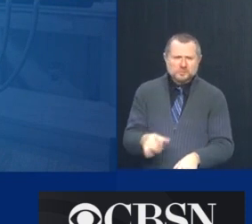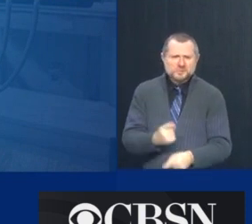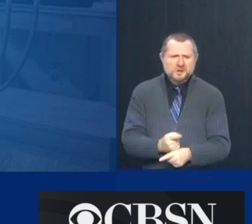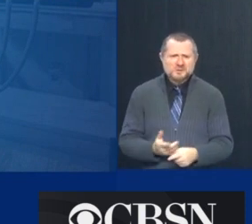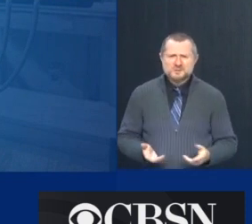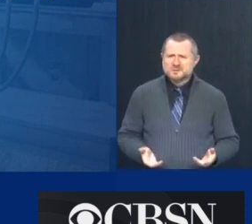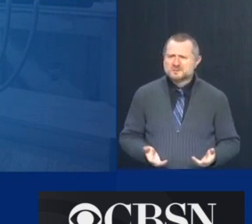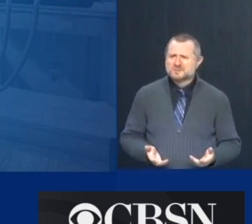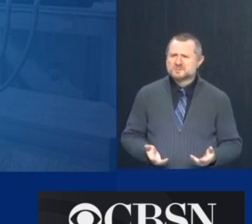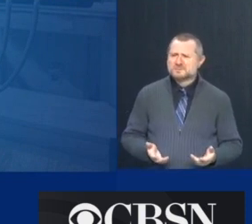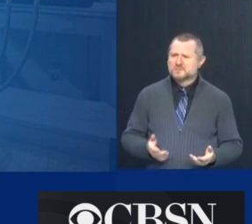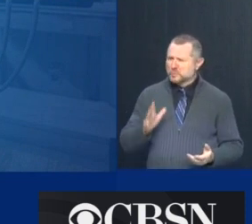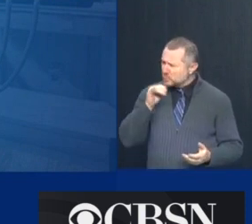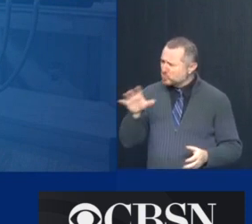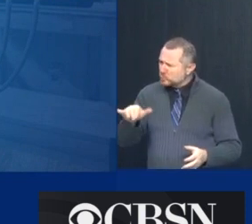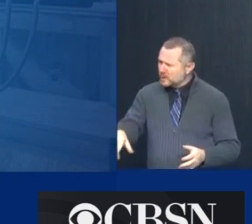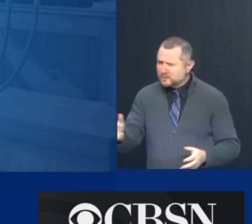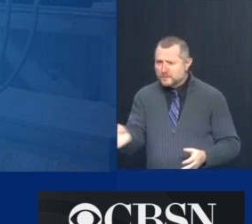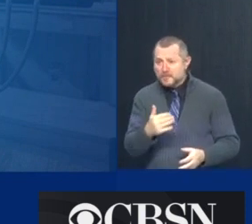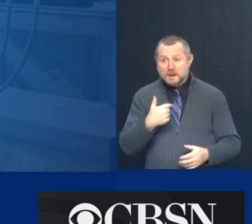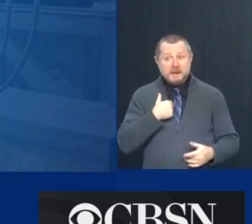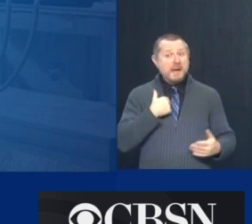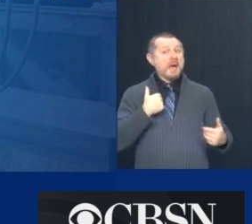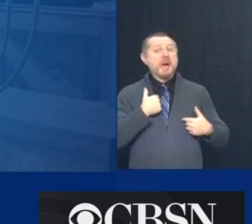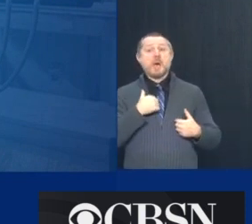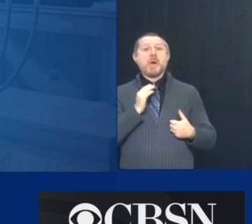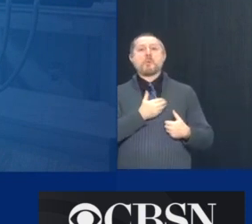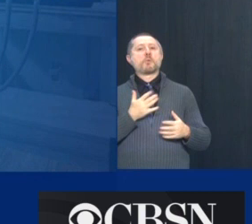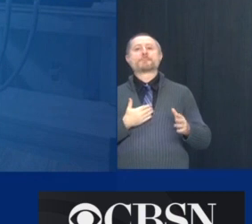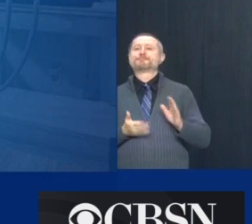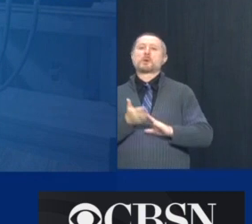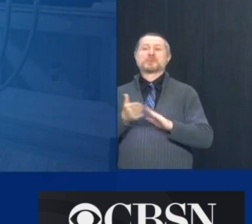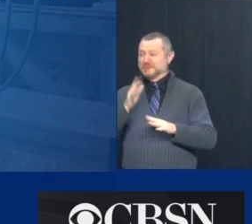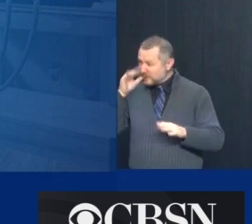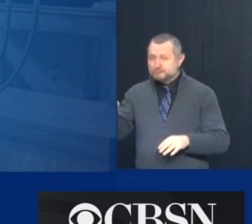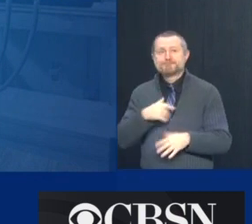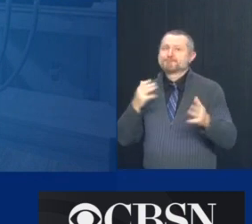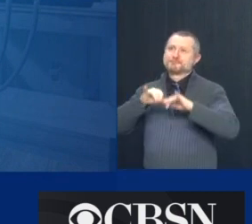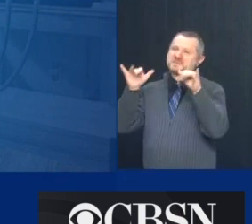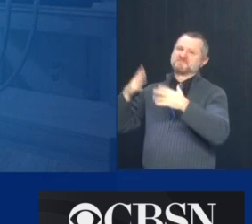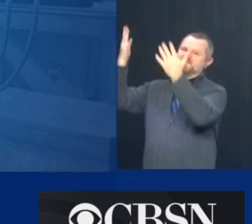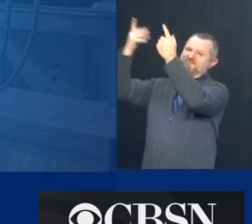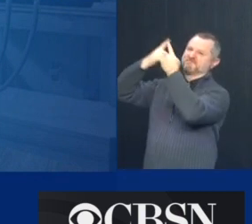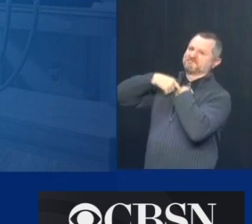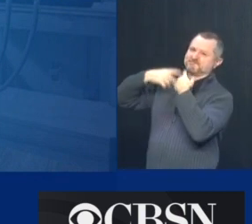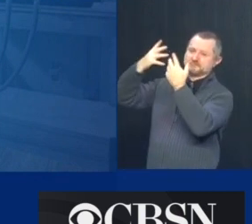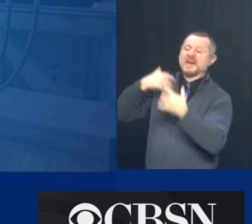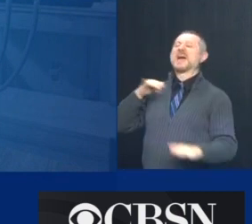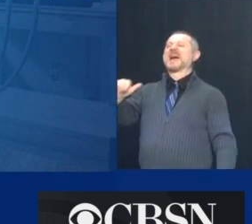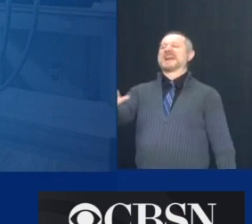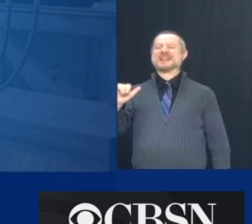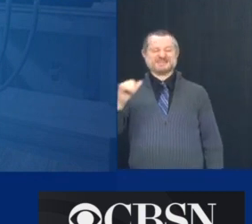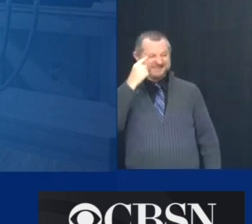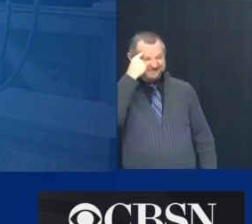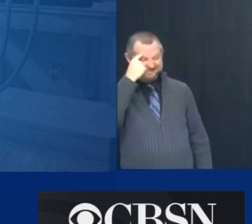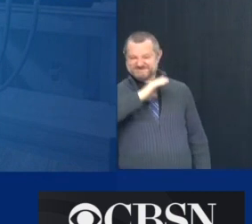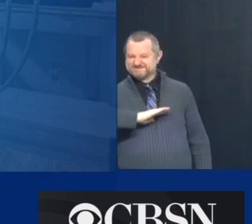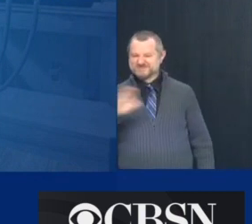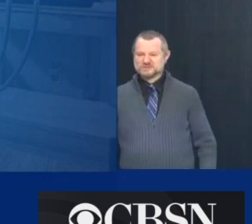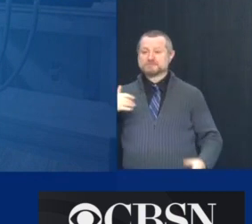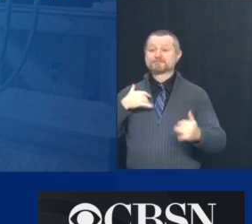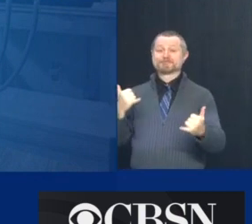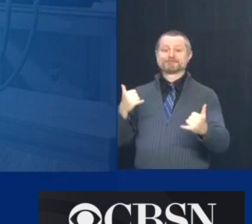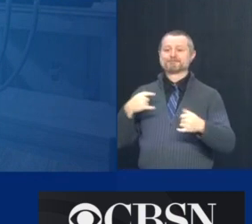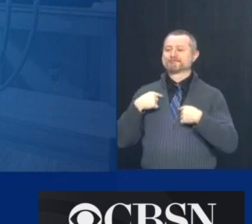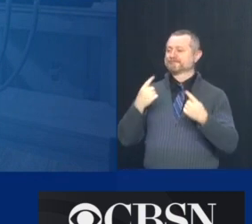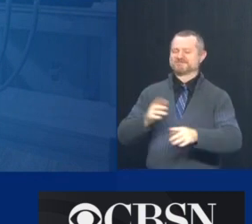operate. Yeah, I get it. I learned that lesson. Forget how you operate. This is